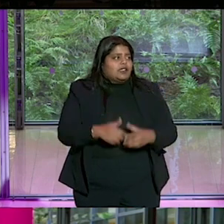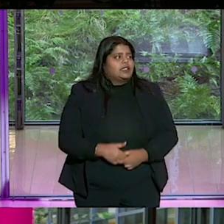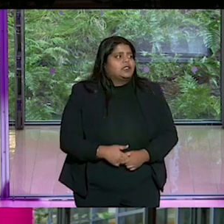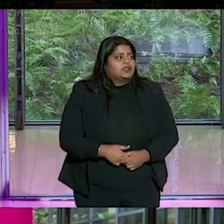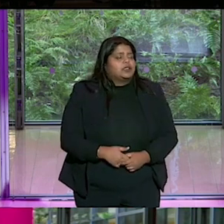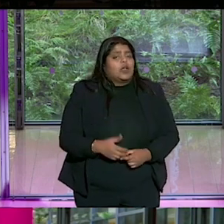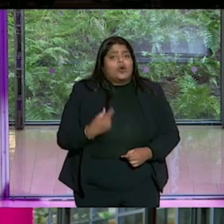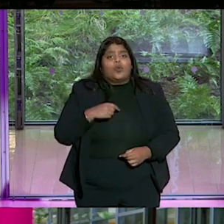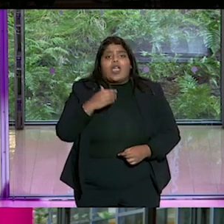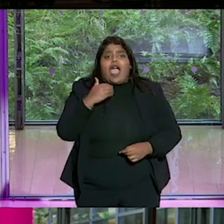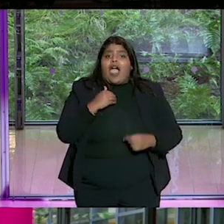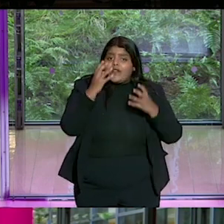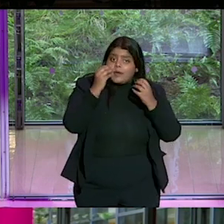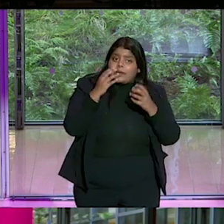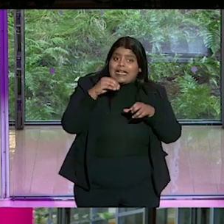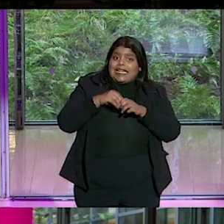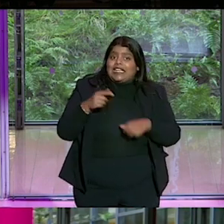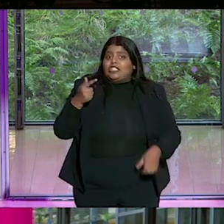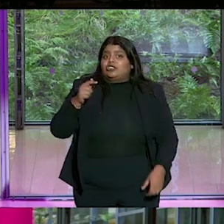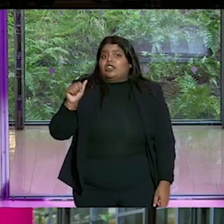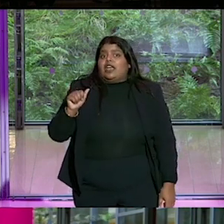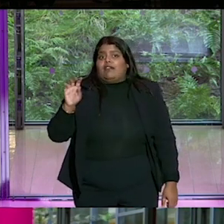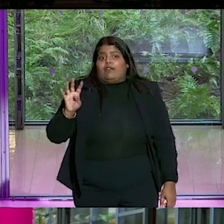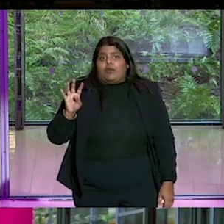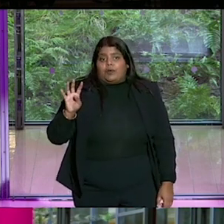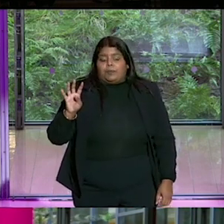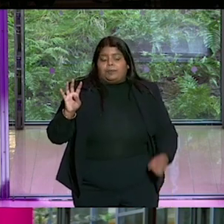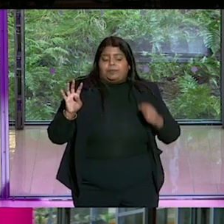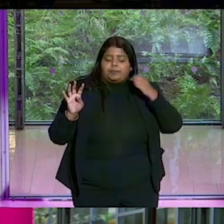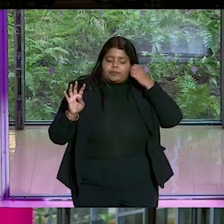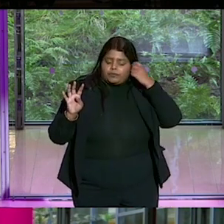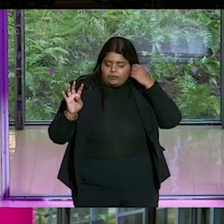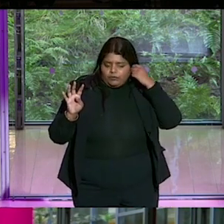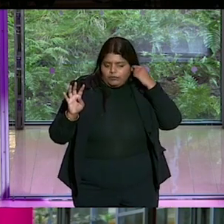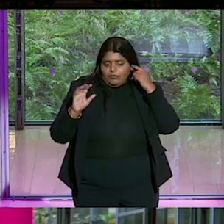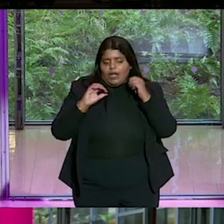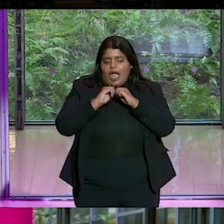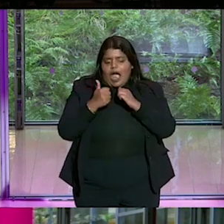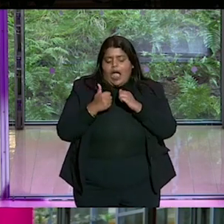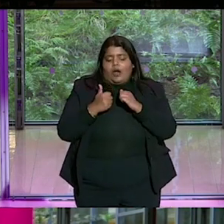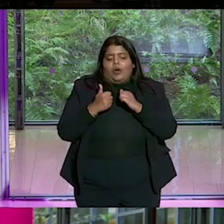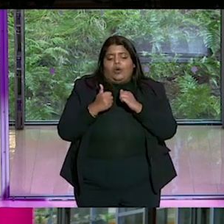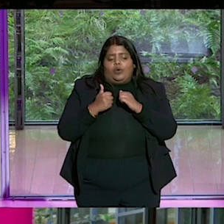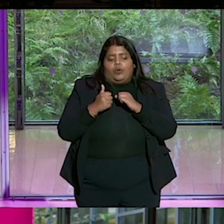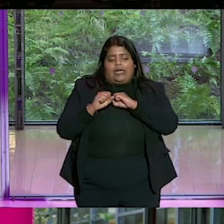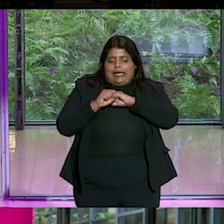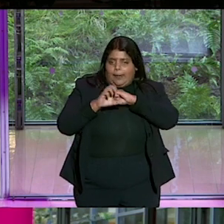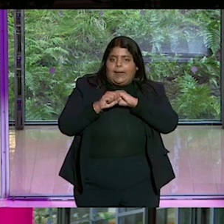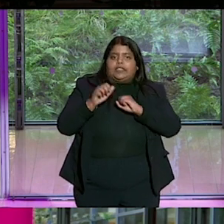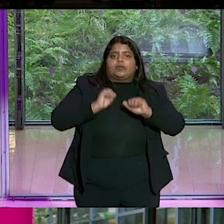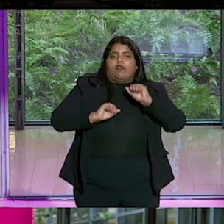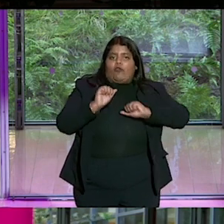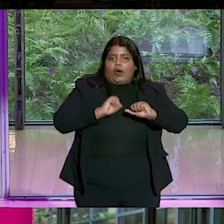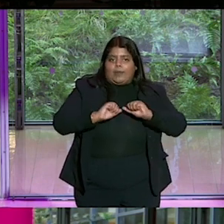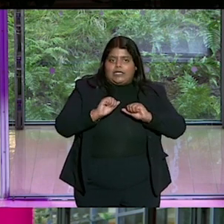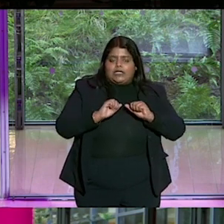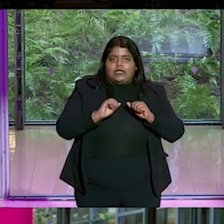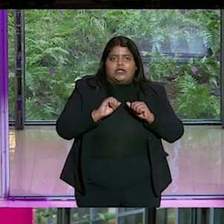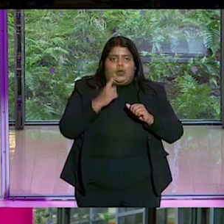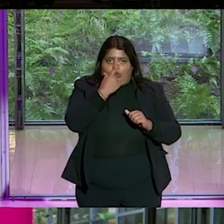We have information in GA4 about how our campaigns are performing, particularly our email